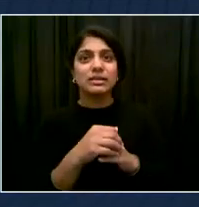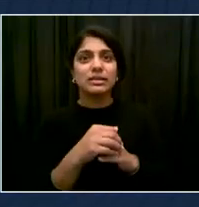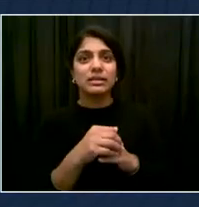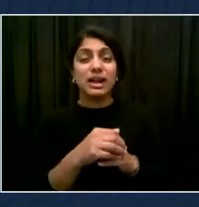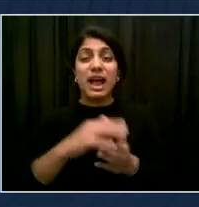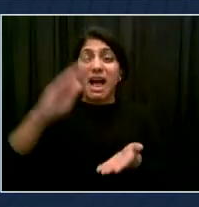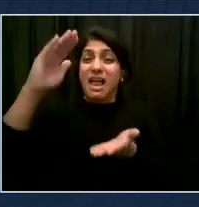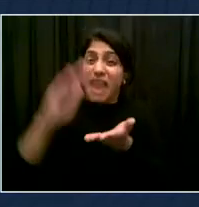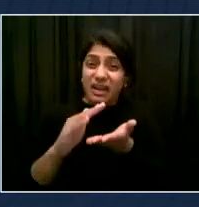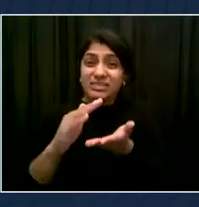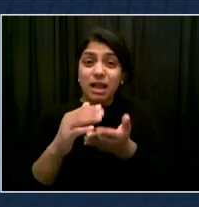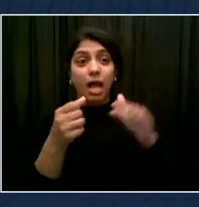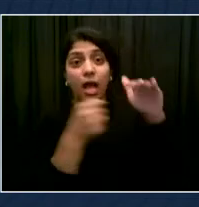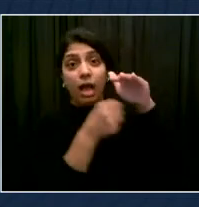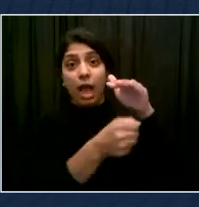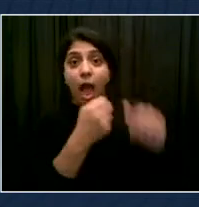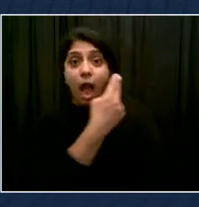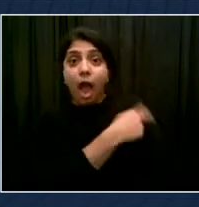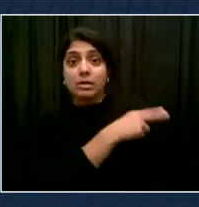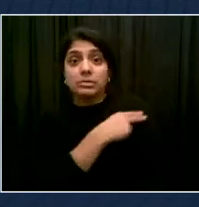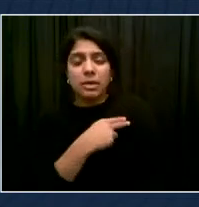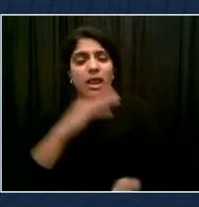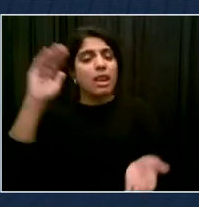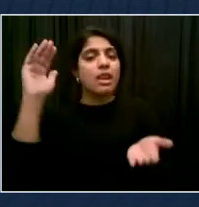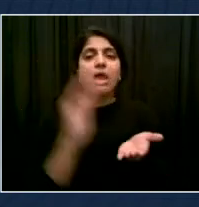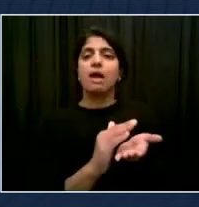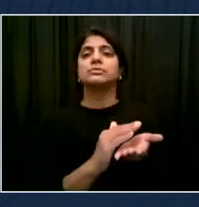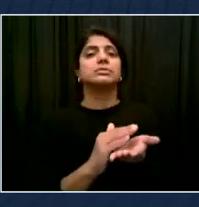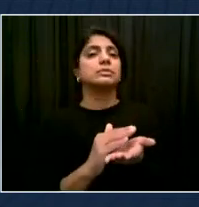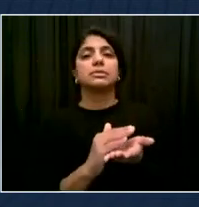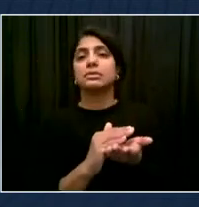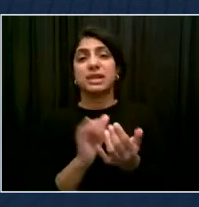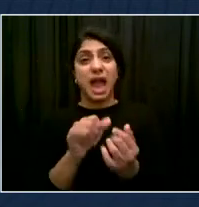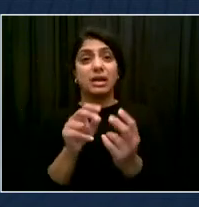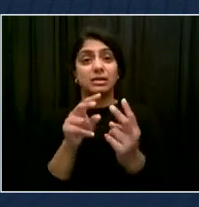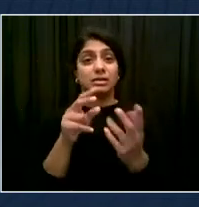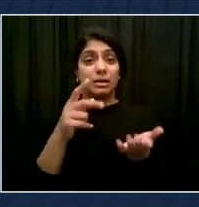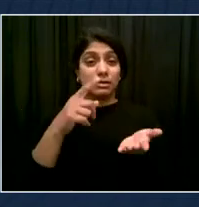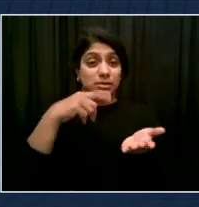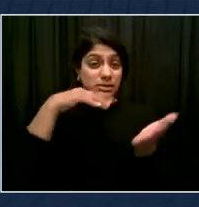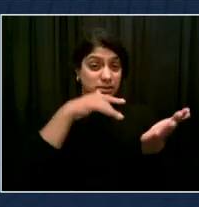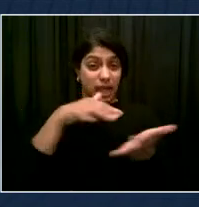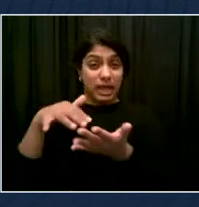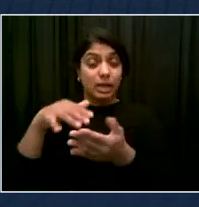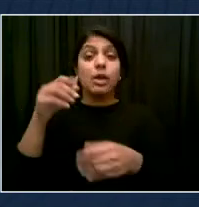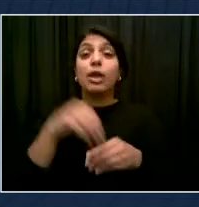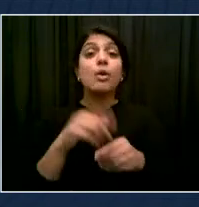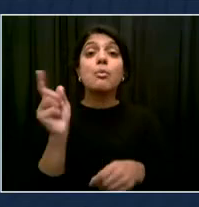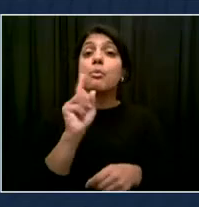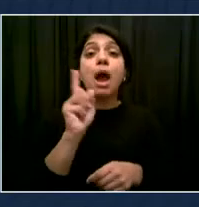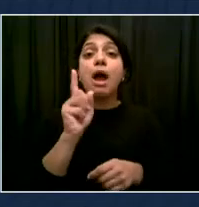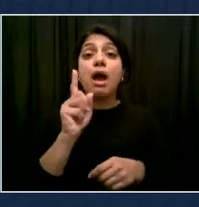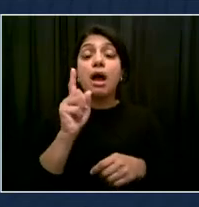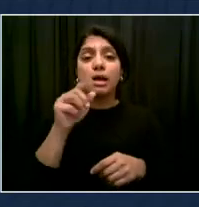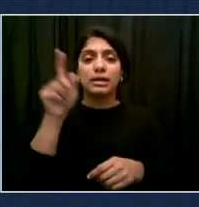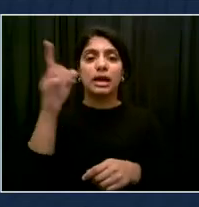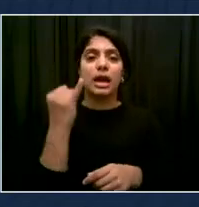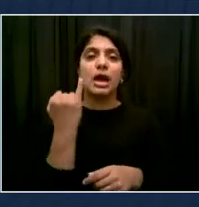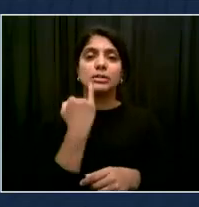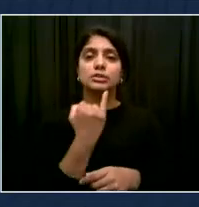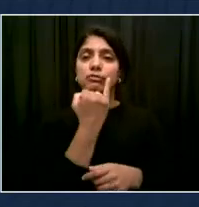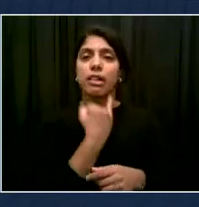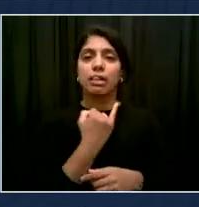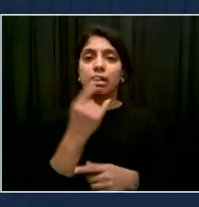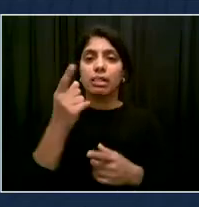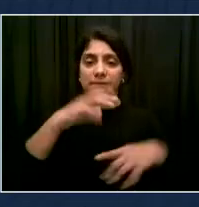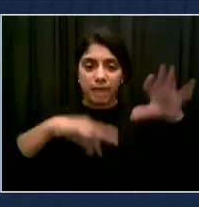system in Israel. We had a randomized trial of over 10,000 people with 3 shots of the Pfizer vaccine